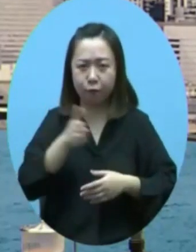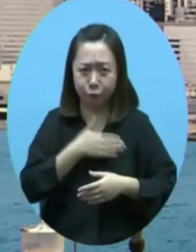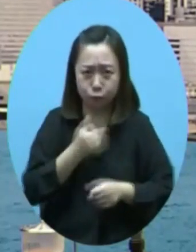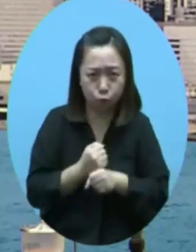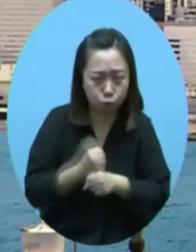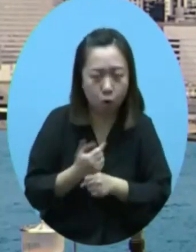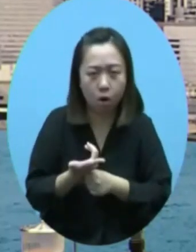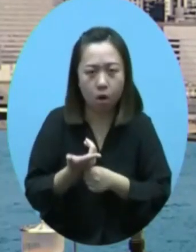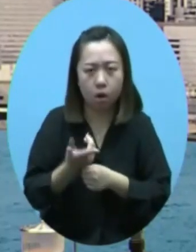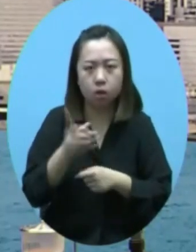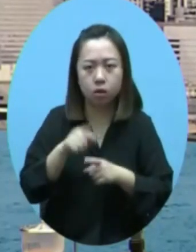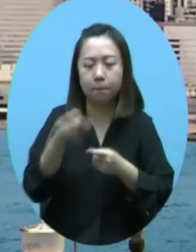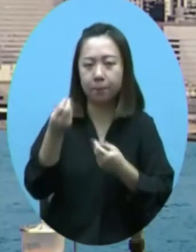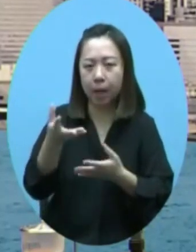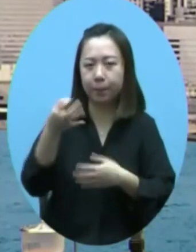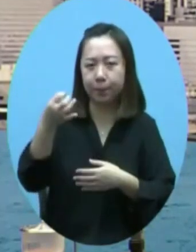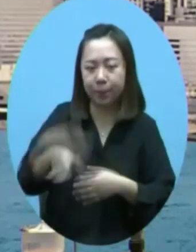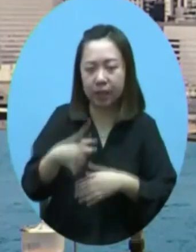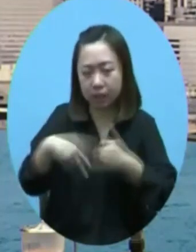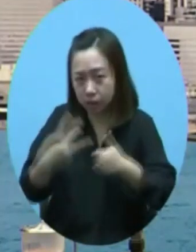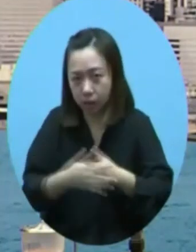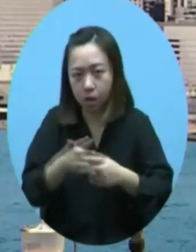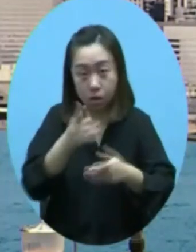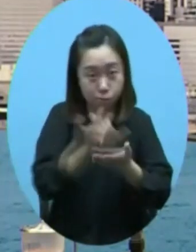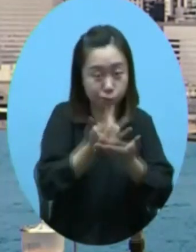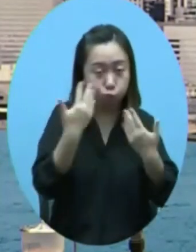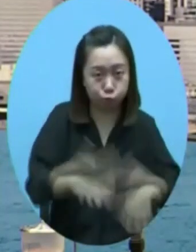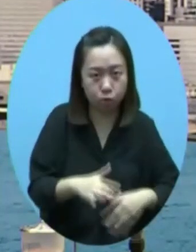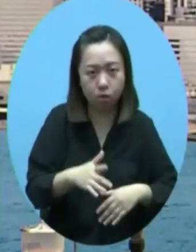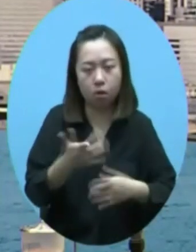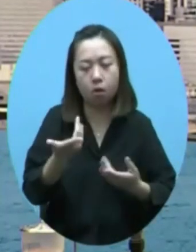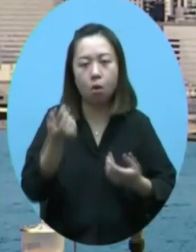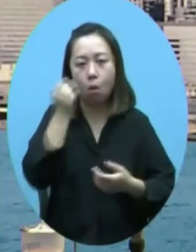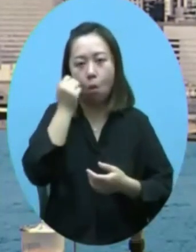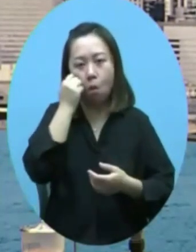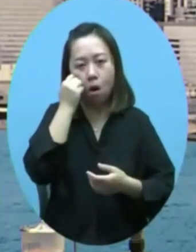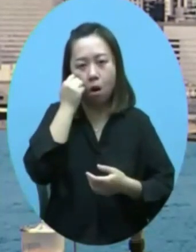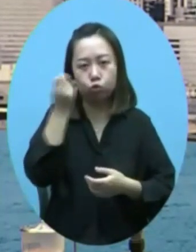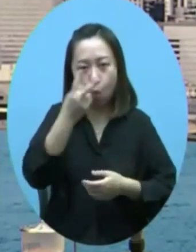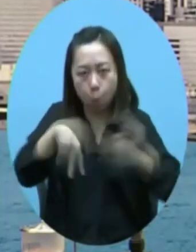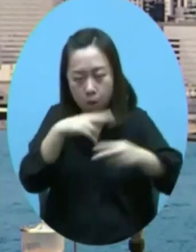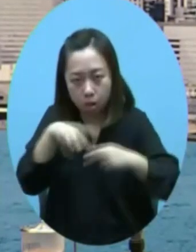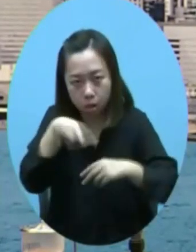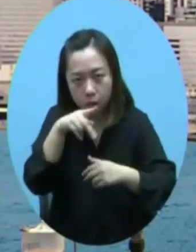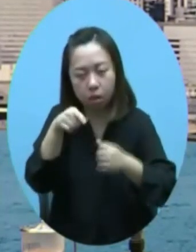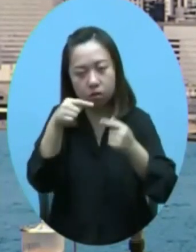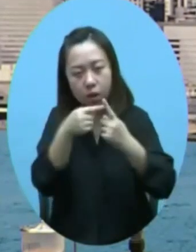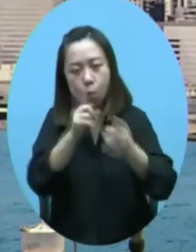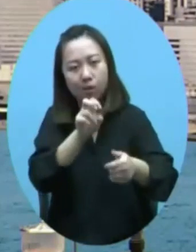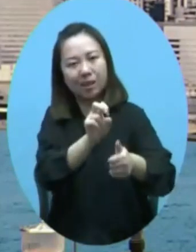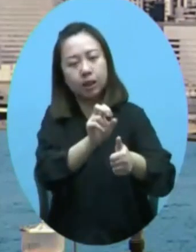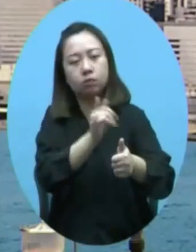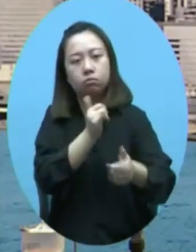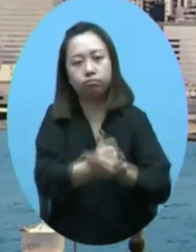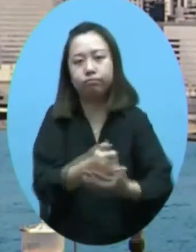For aircrew, since they are exempted people, sometimes it may not be easy